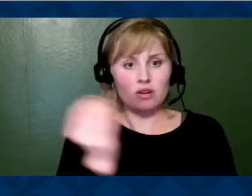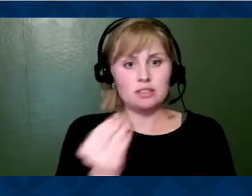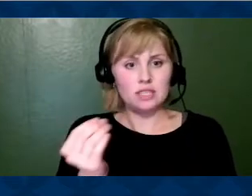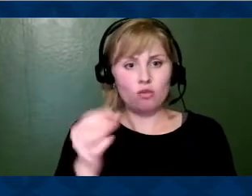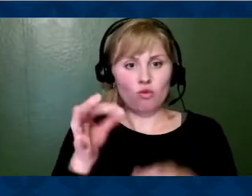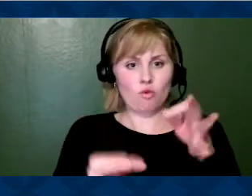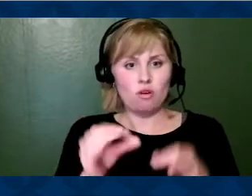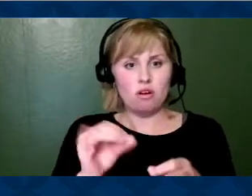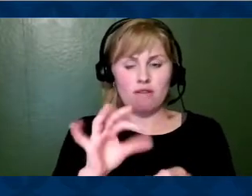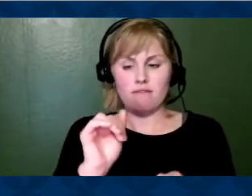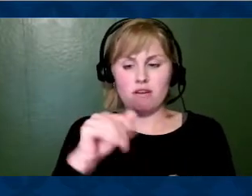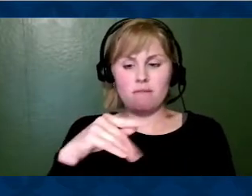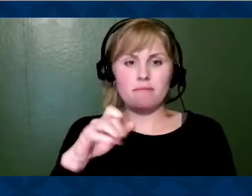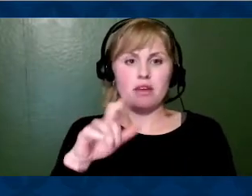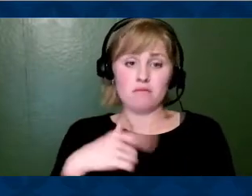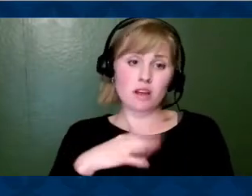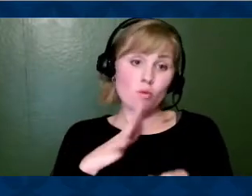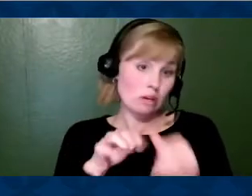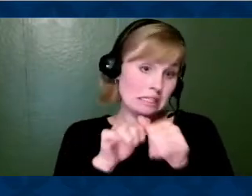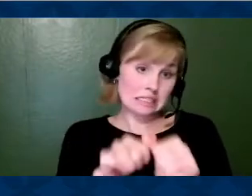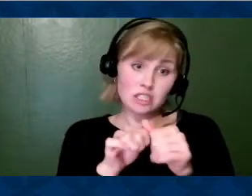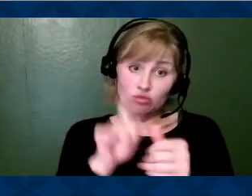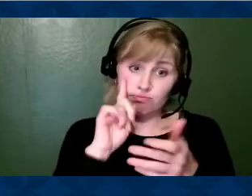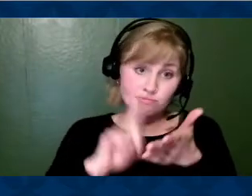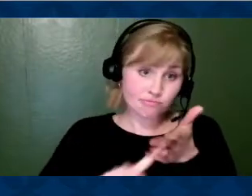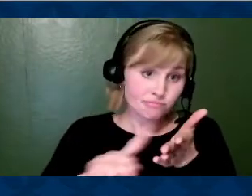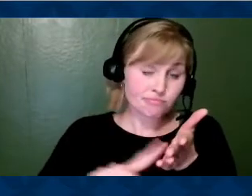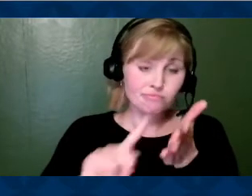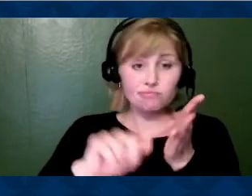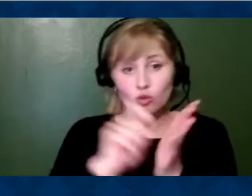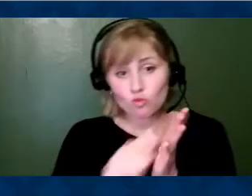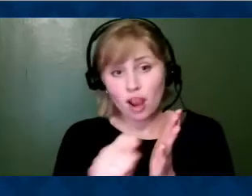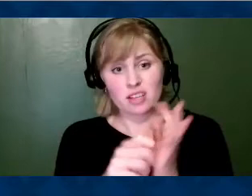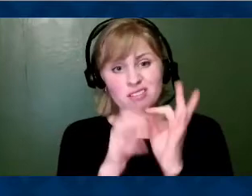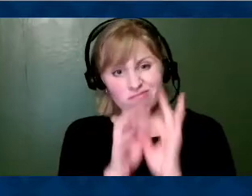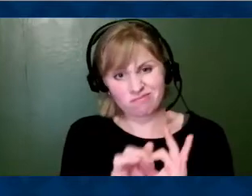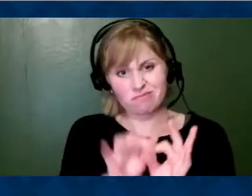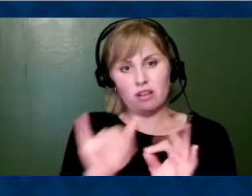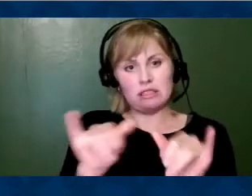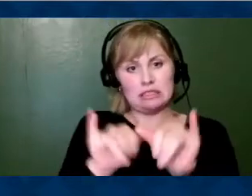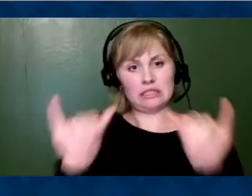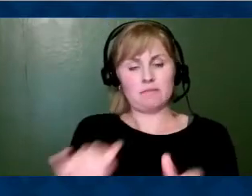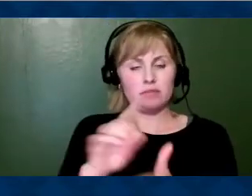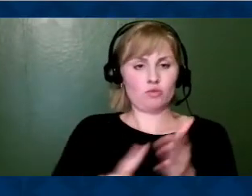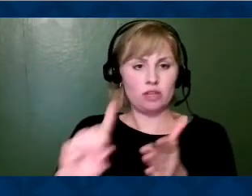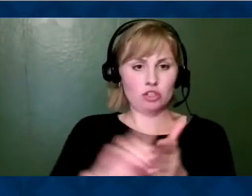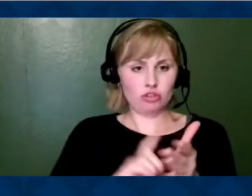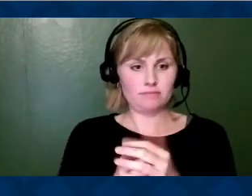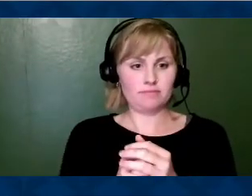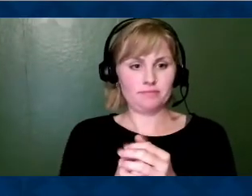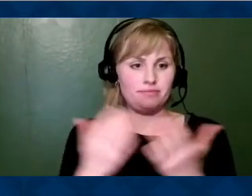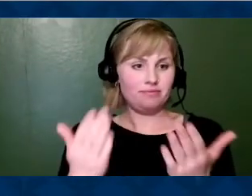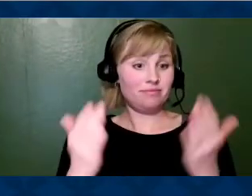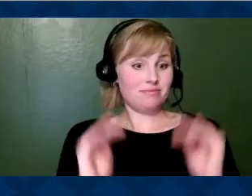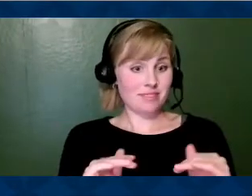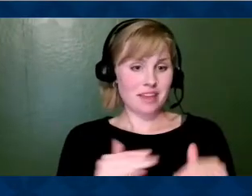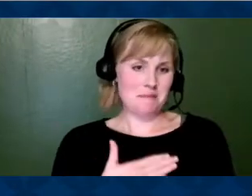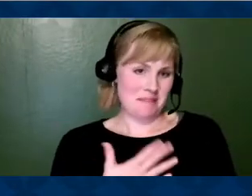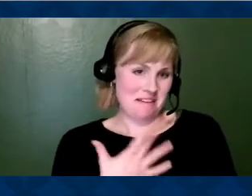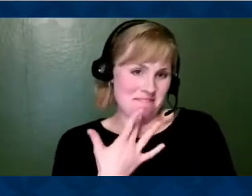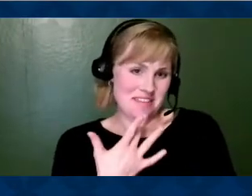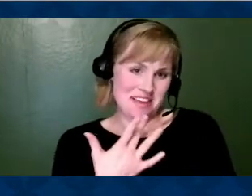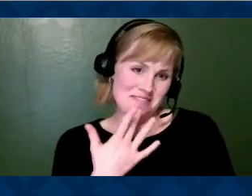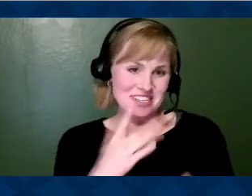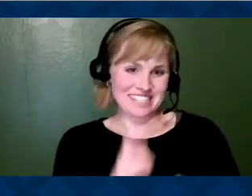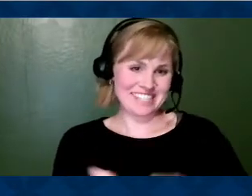writing and working on those topics. Next slide, please. This is my favorite slide. I'm also on parental leave